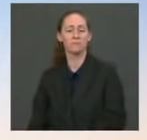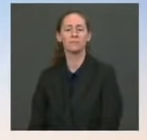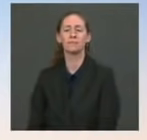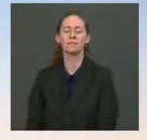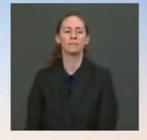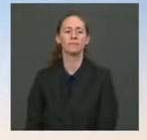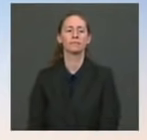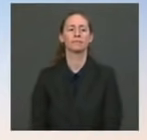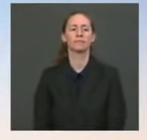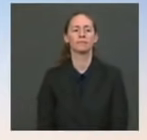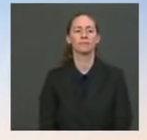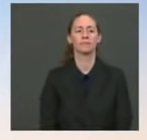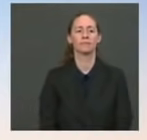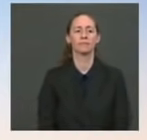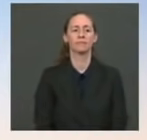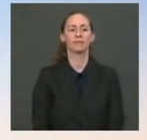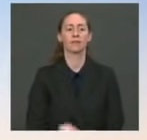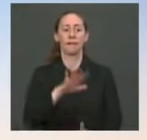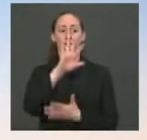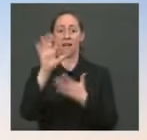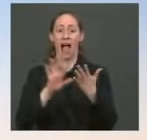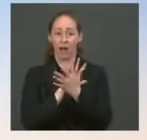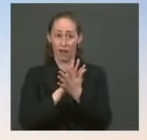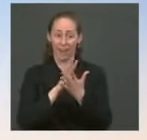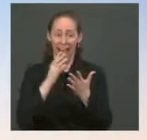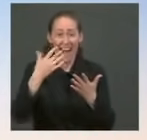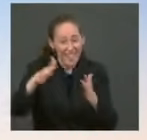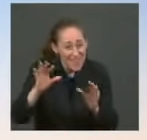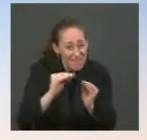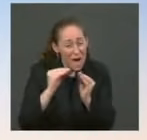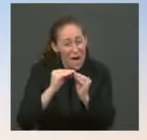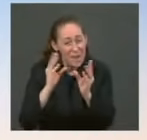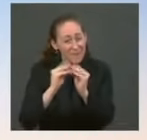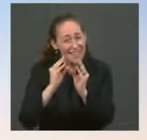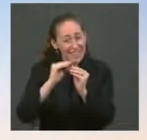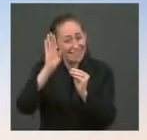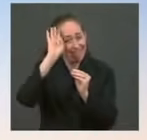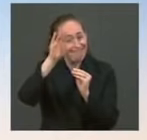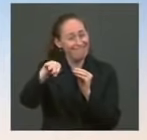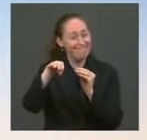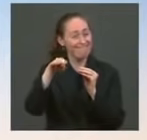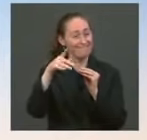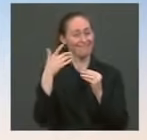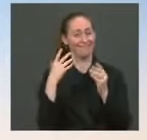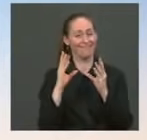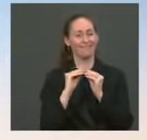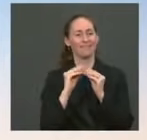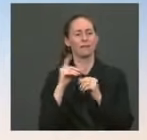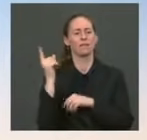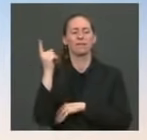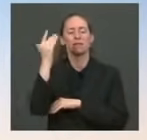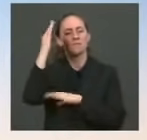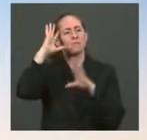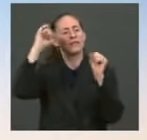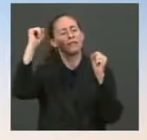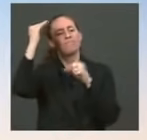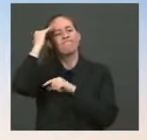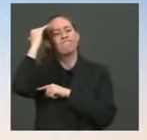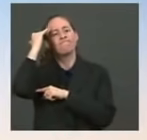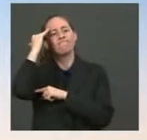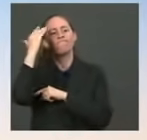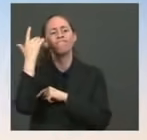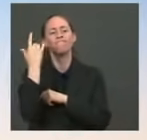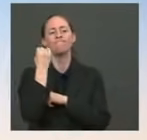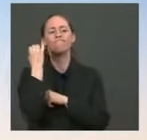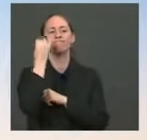after those 5 hours of meetings, and the president has always known that this would be a key inflection point, and we are certainly at one right at